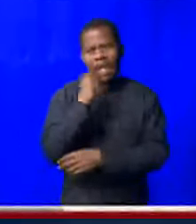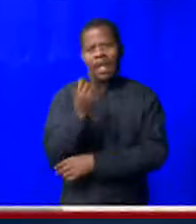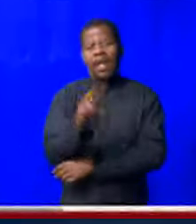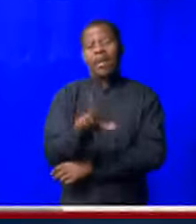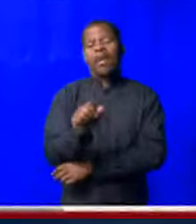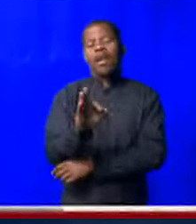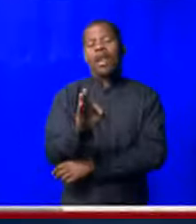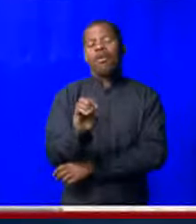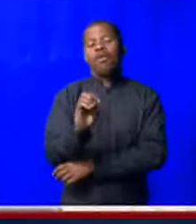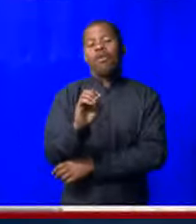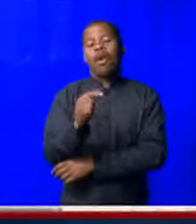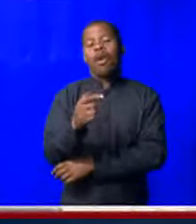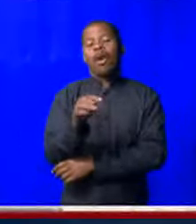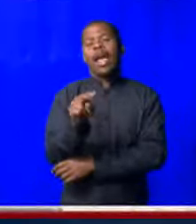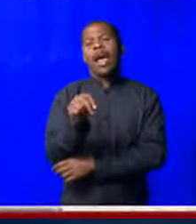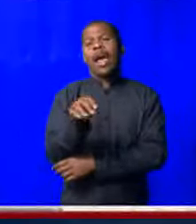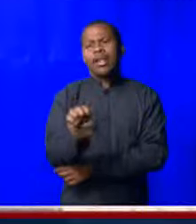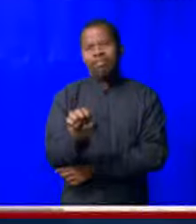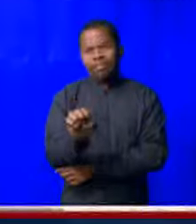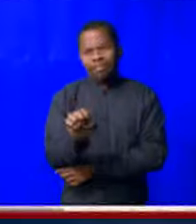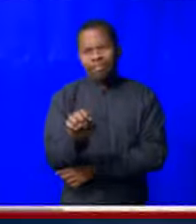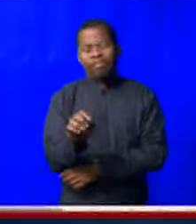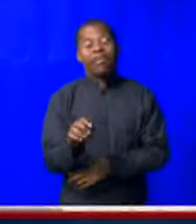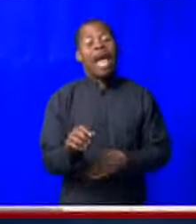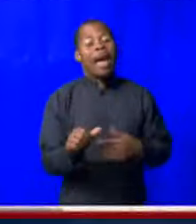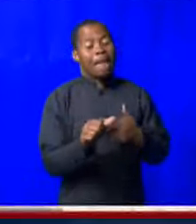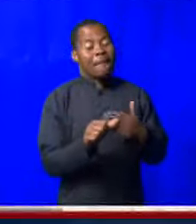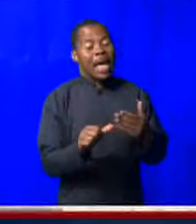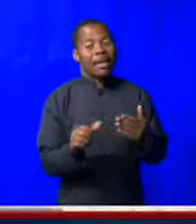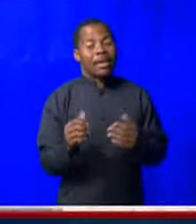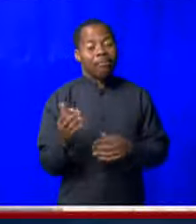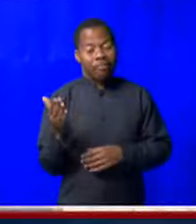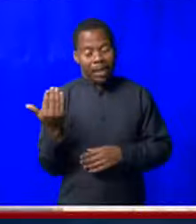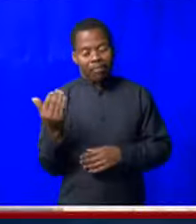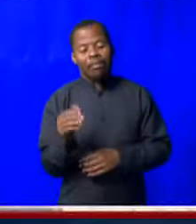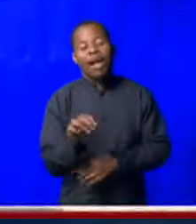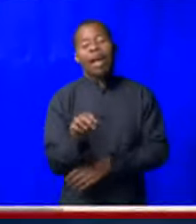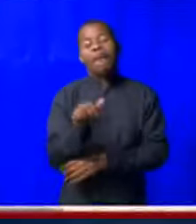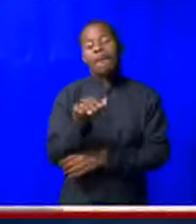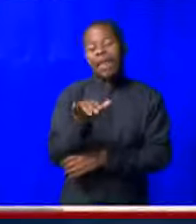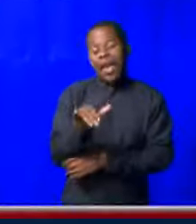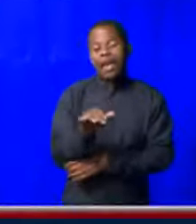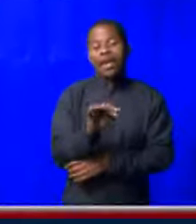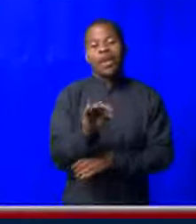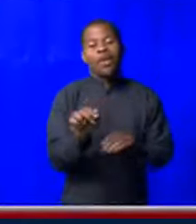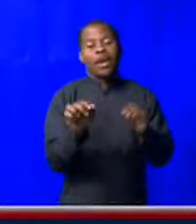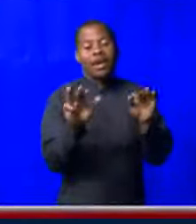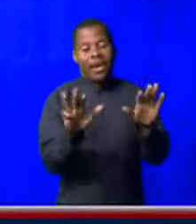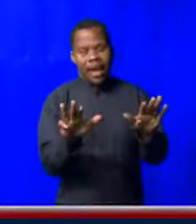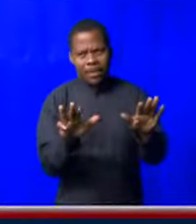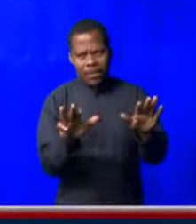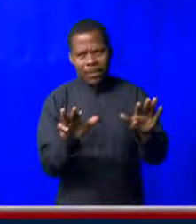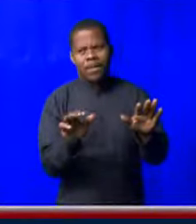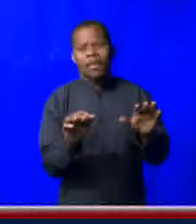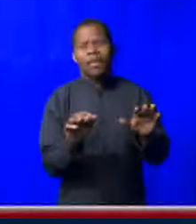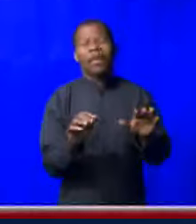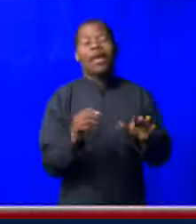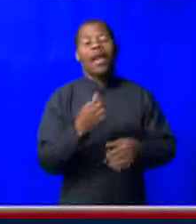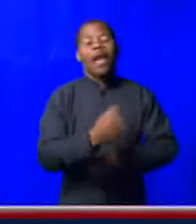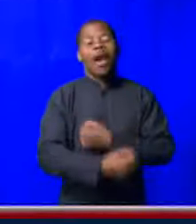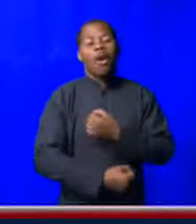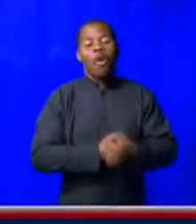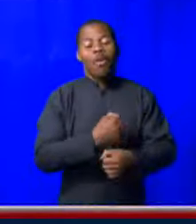Mhla tingamashumi lamabili nemfica enyangeni yenkwekwethu kulomnyaka eNingizimu Afrika